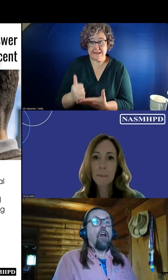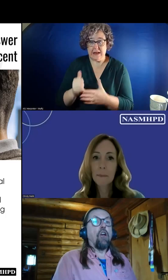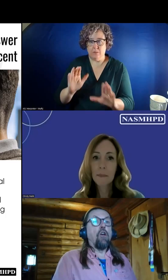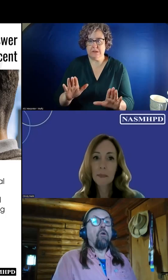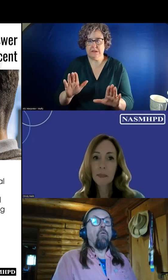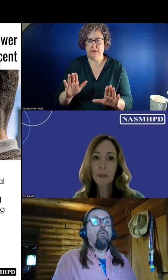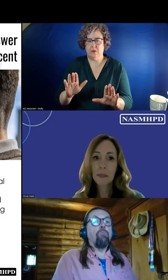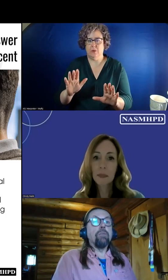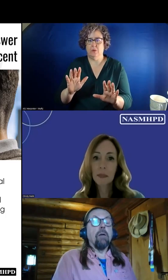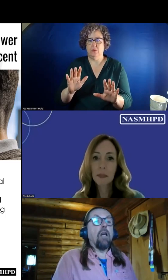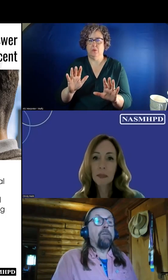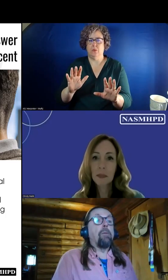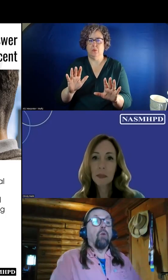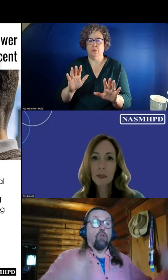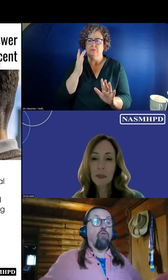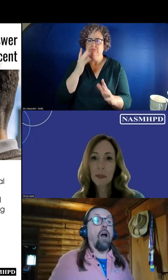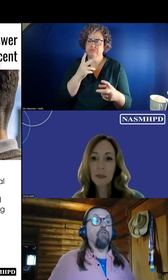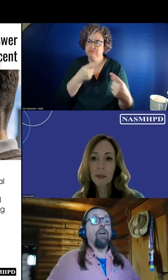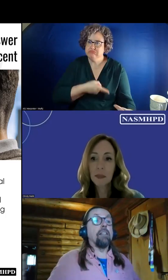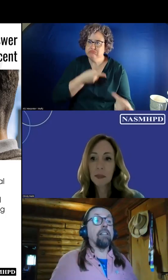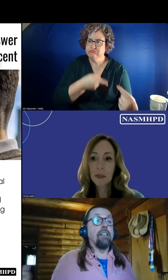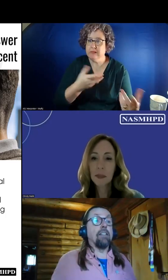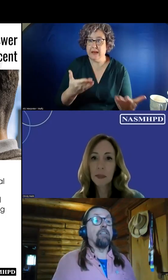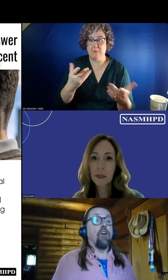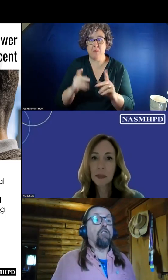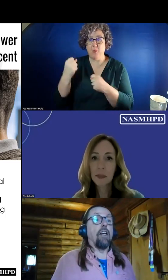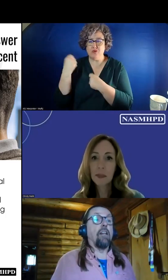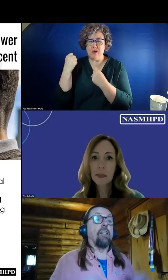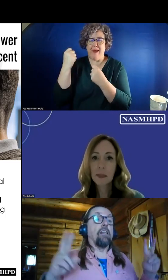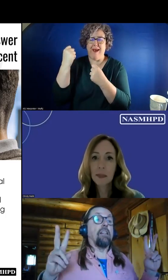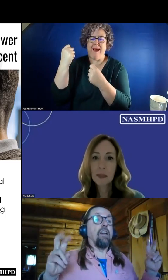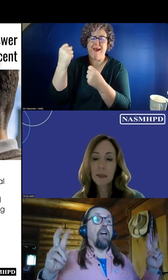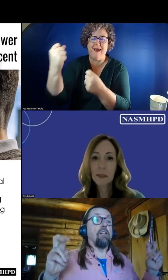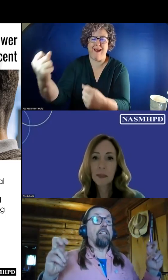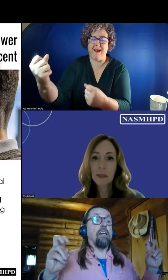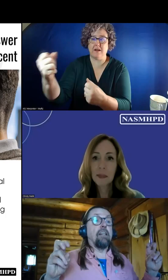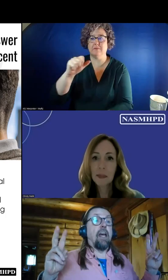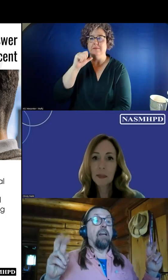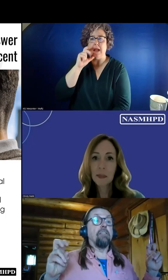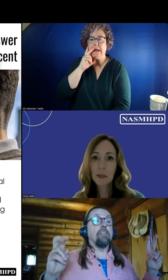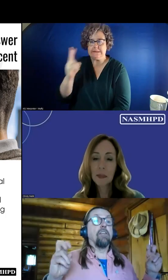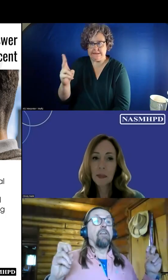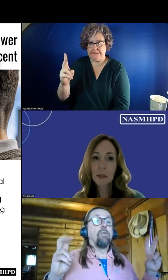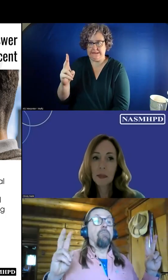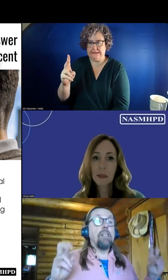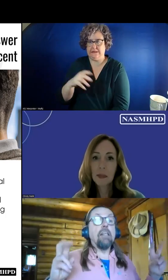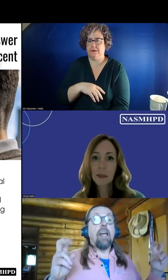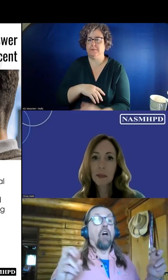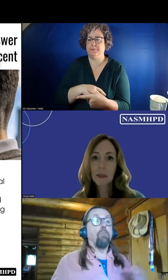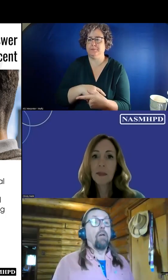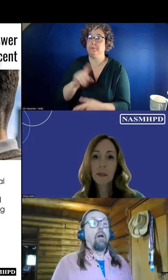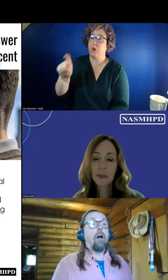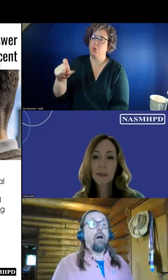here, sometimes people will drive great distances so that they're not seen as